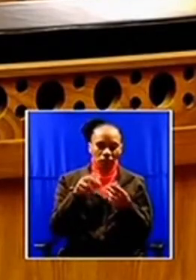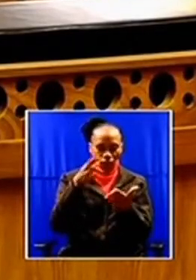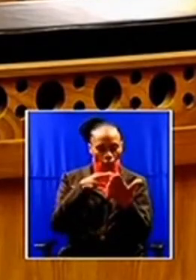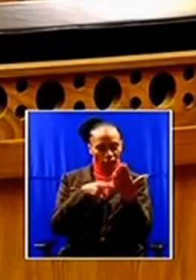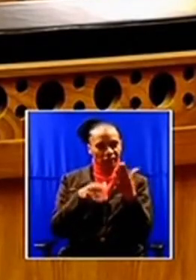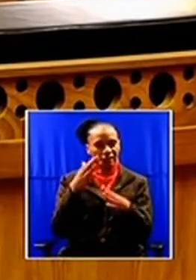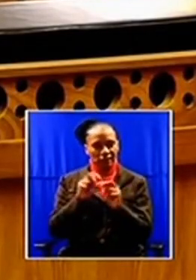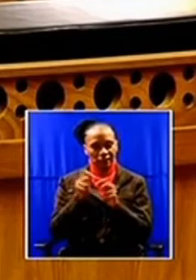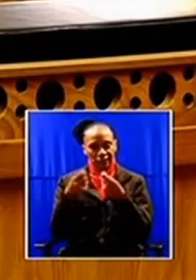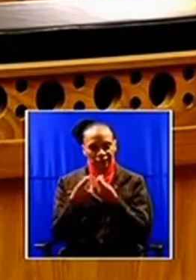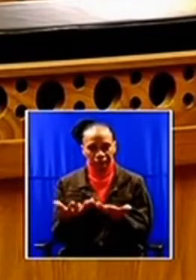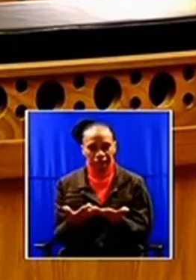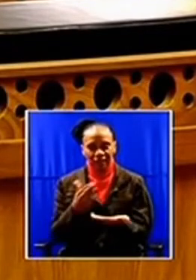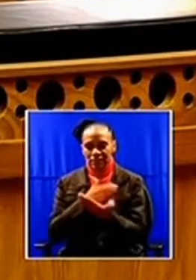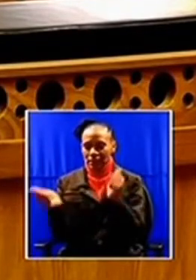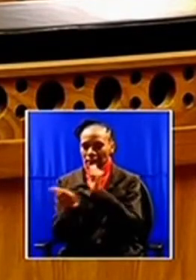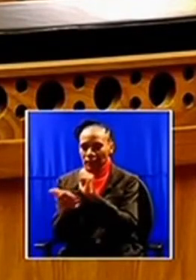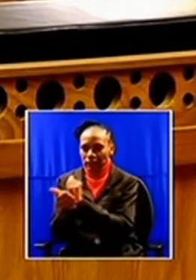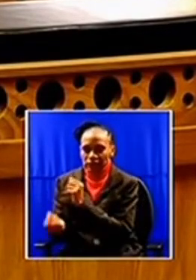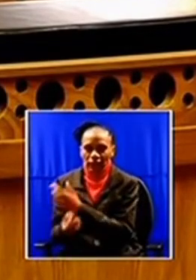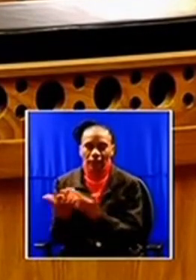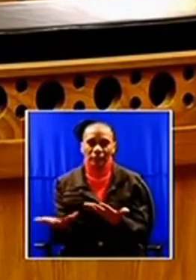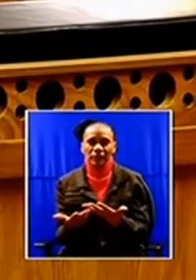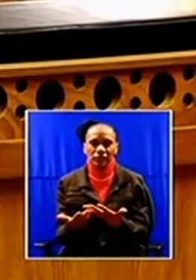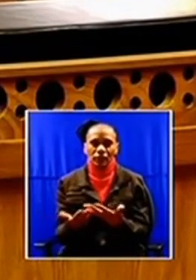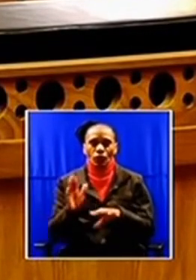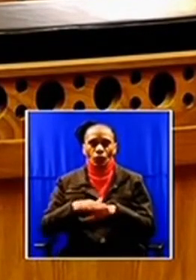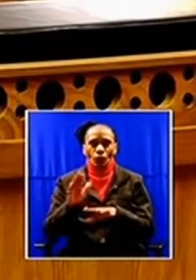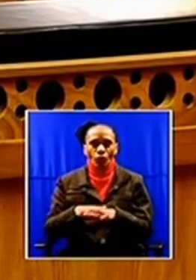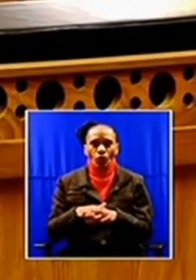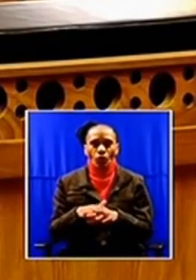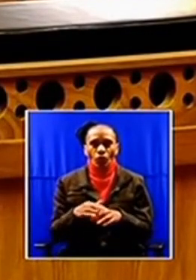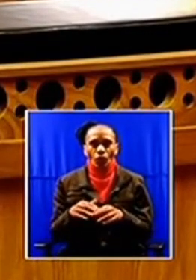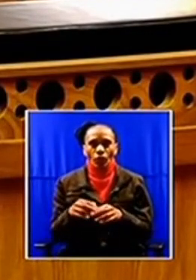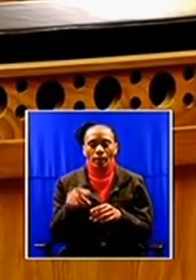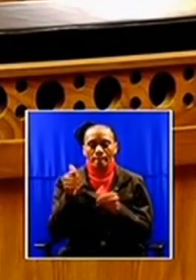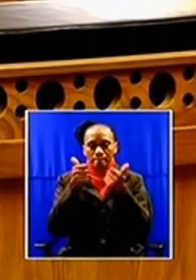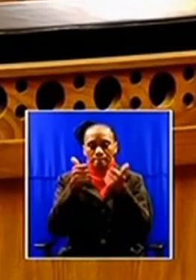Mopresidente R. Osolofela Fahun, Tilekwe Ntiwa Buka Na Badi, Kitei Dilei Le Kholo Labato Kale Tzati. Badi, Kholo Tzati.